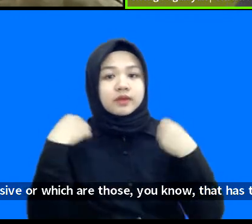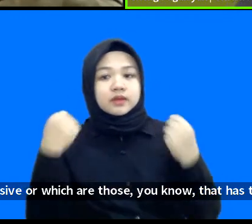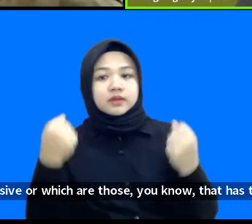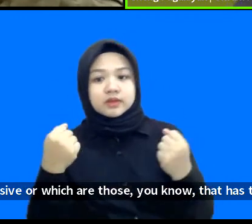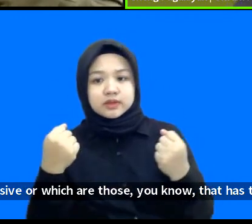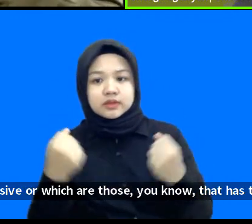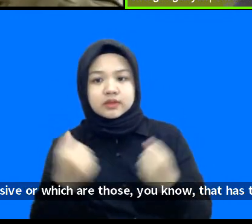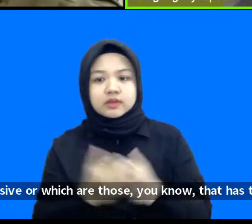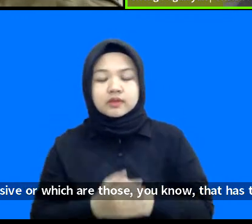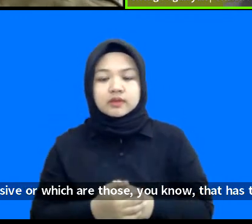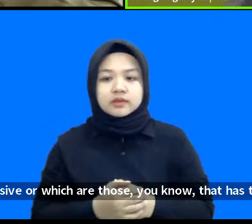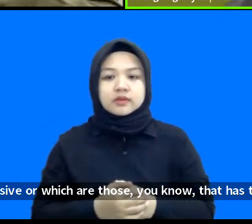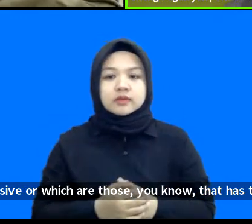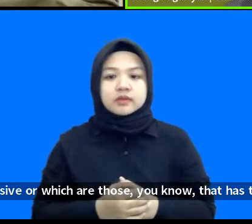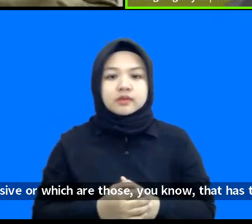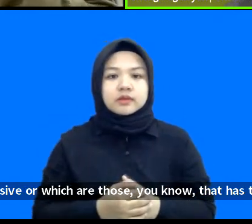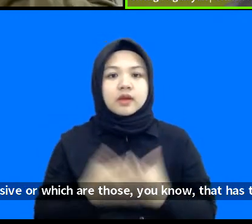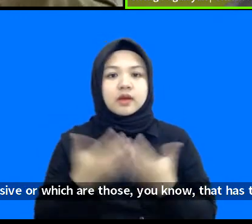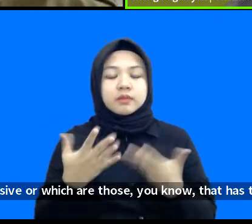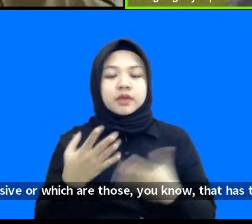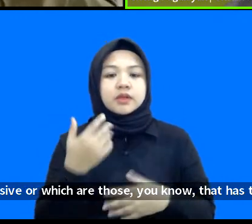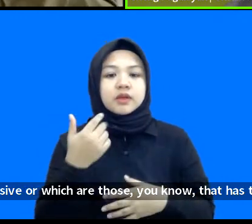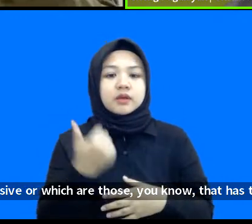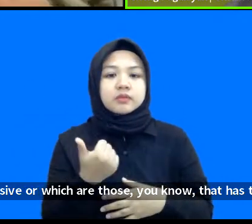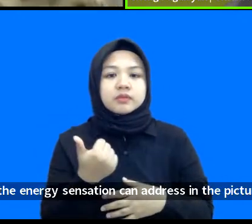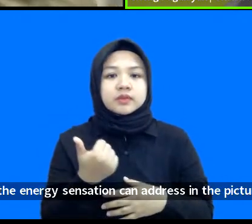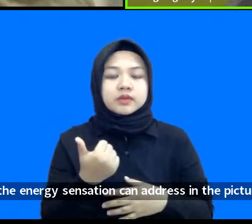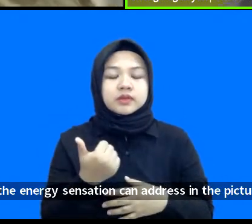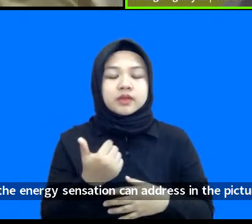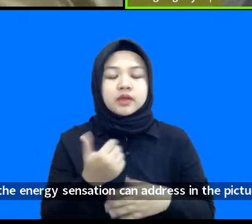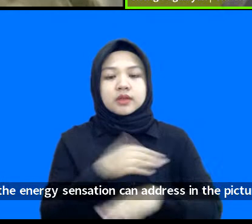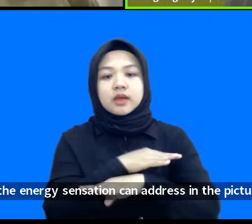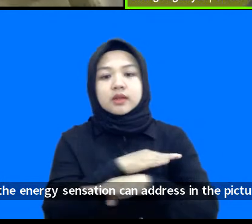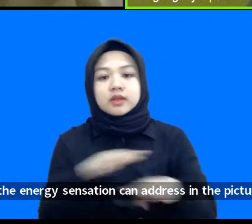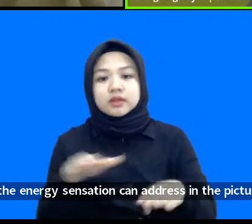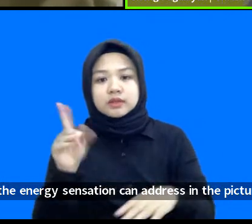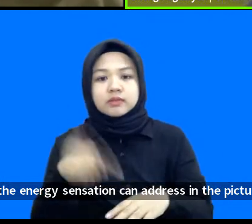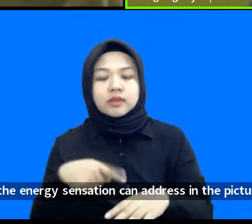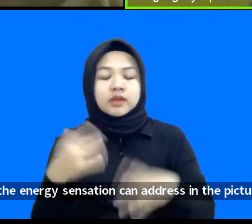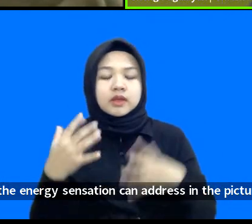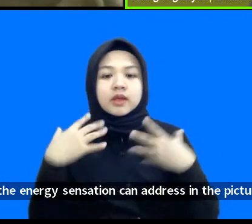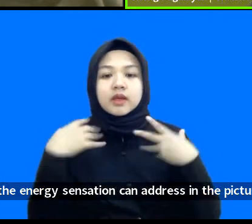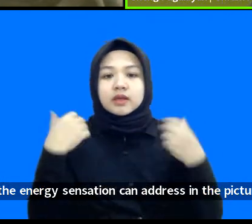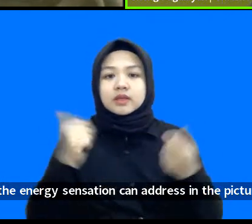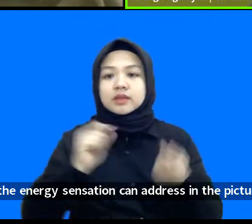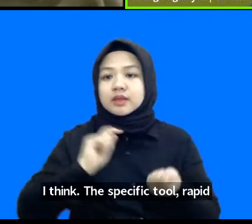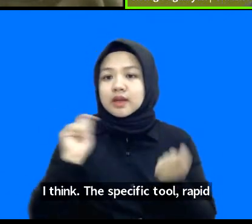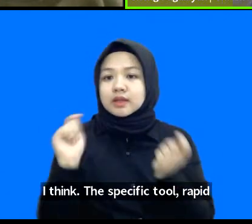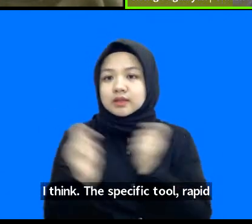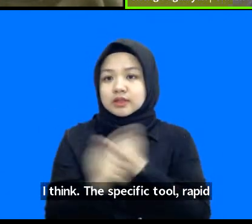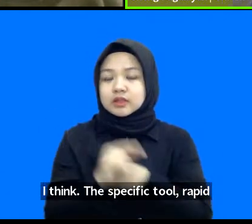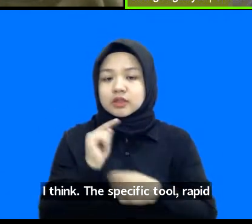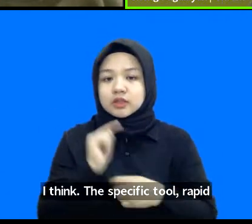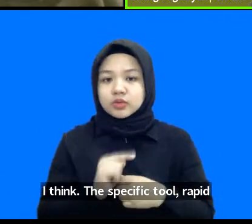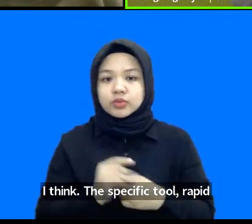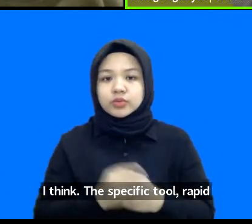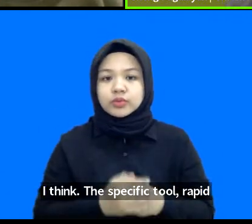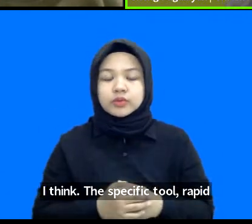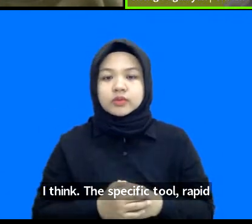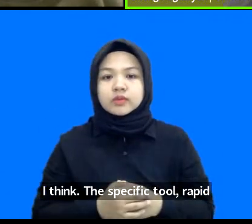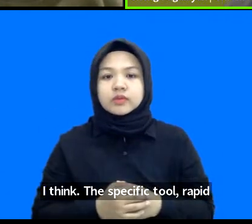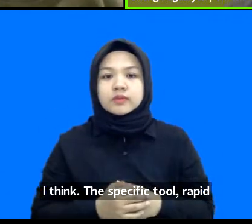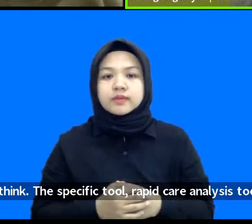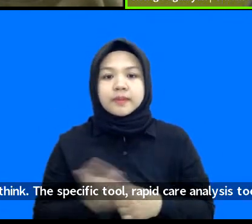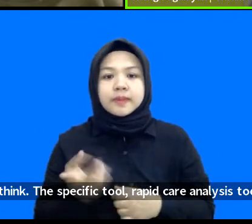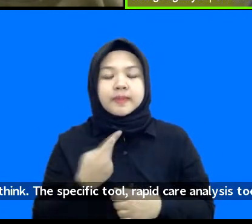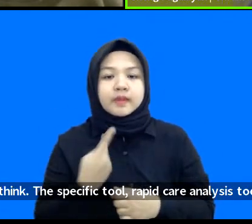can address in the future. So I think the specific tool, rapid care analysis tool that we use,